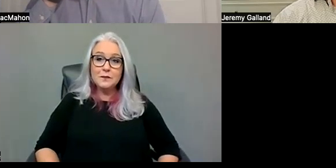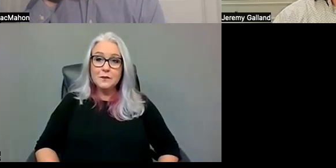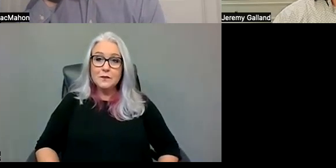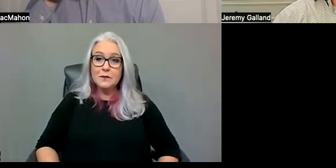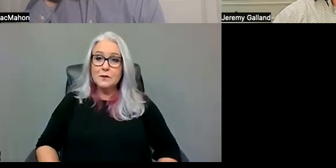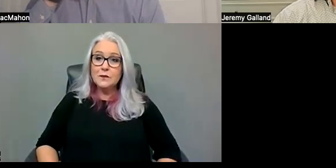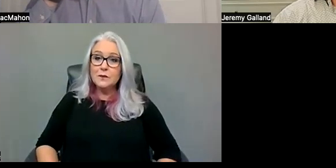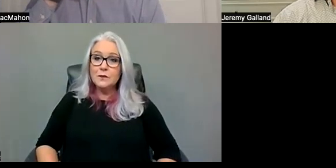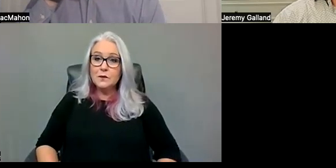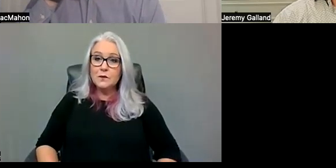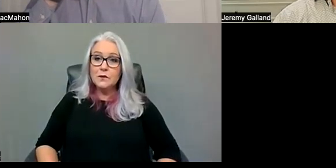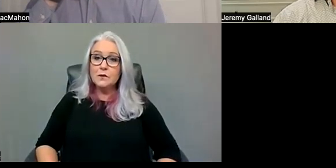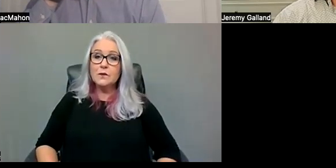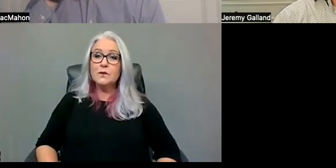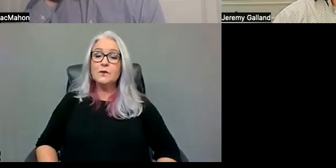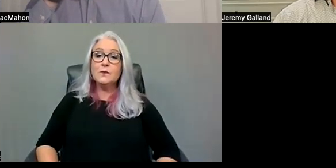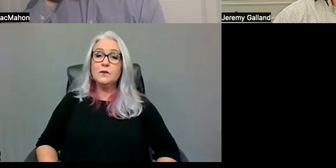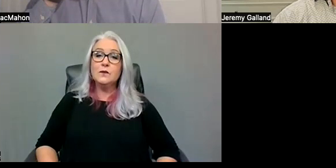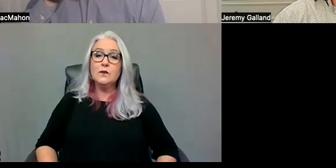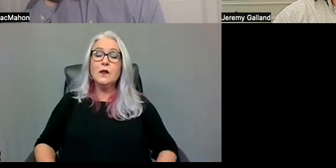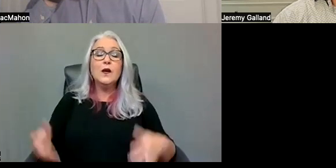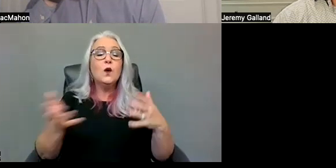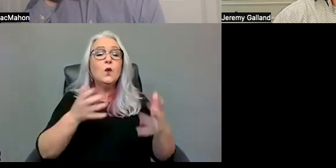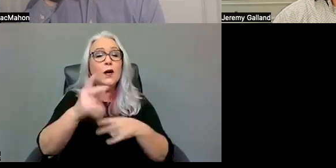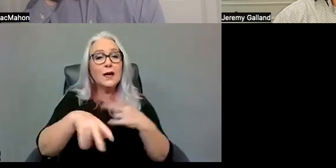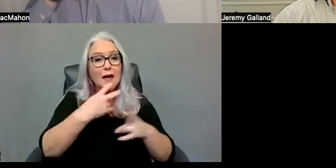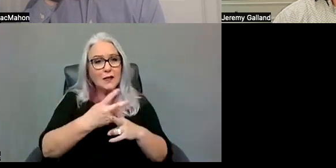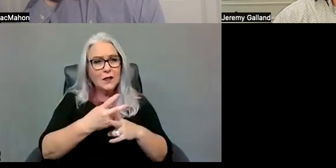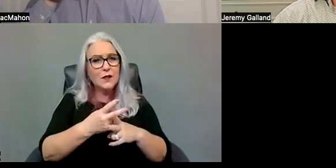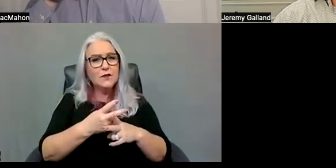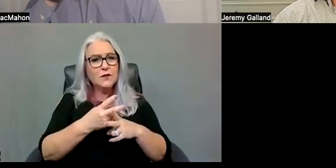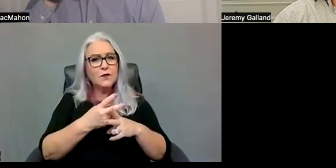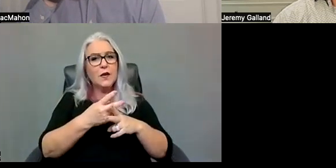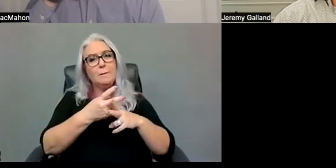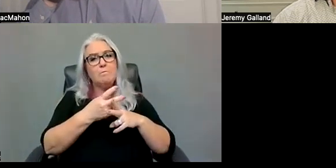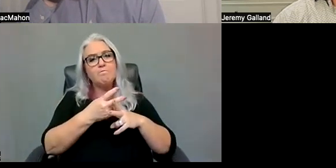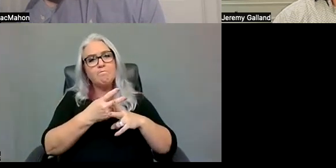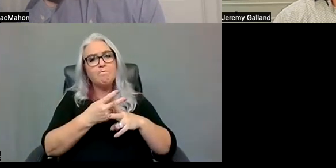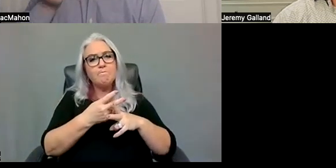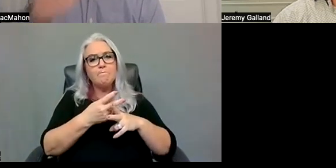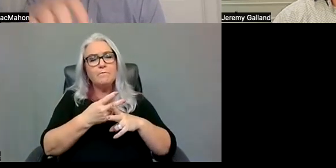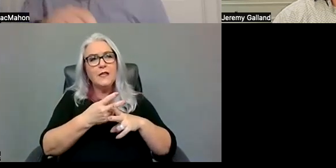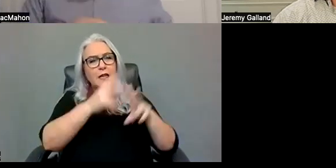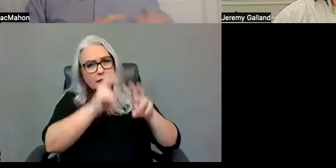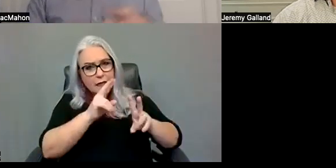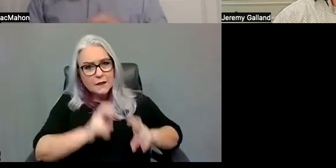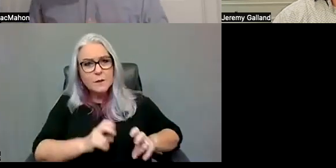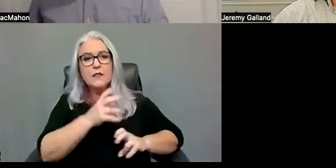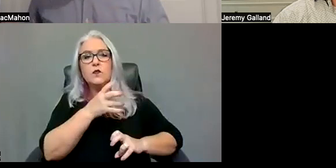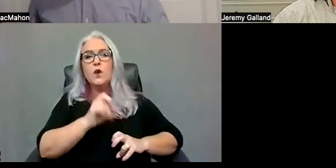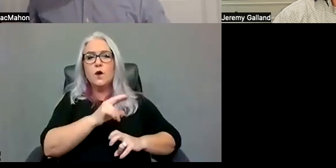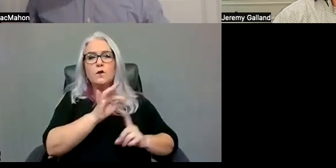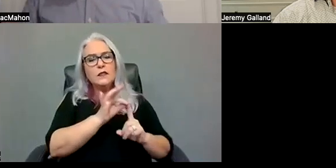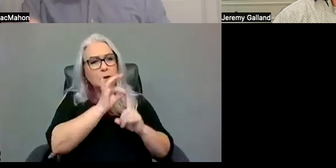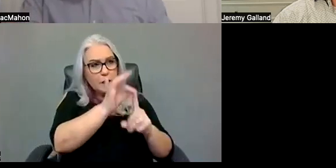district's support and services to students with disabilities? And how would you continue to optimize special